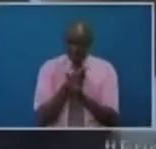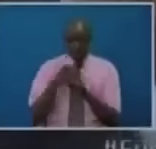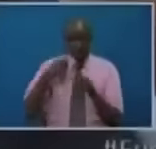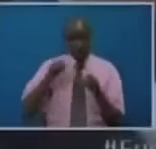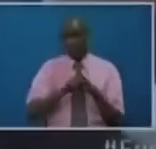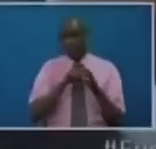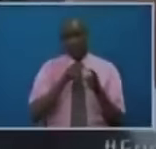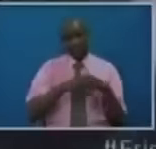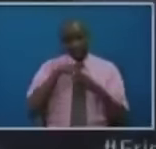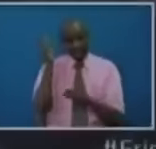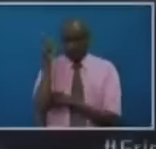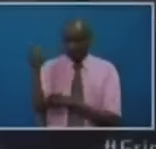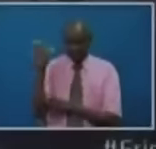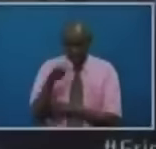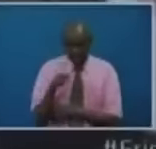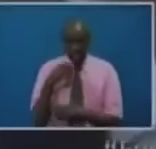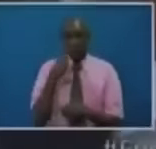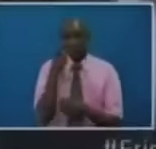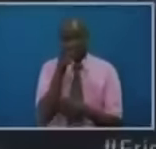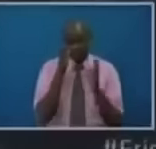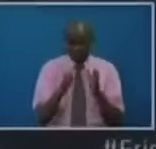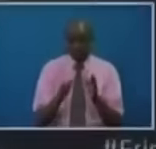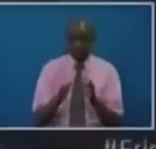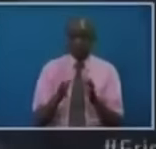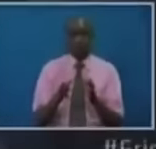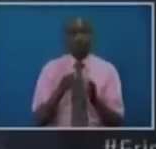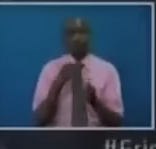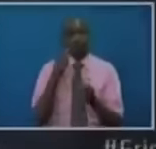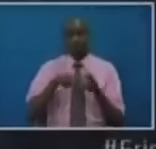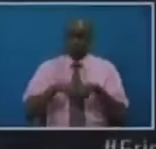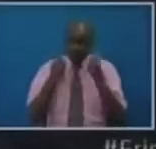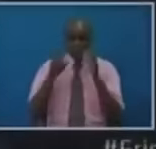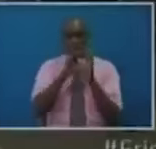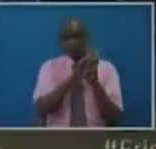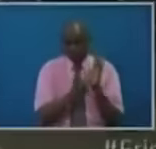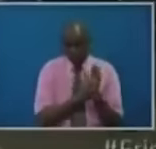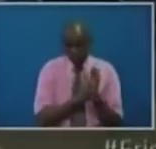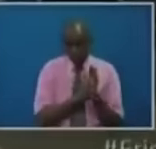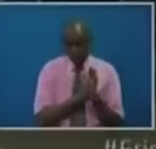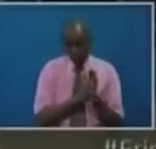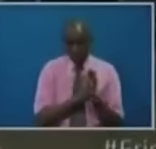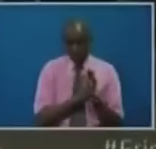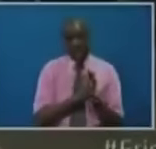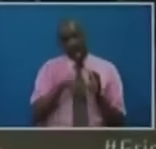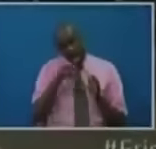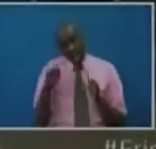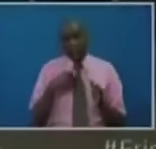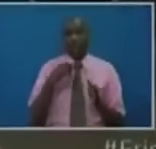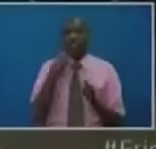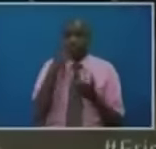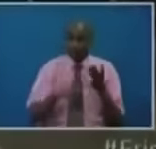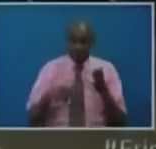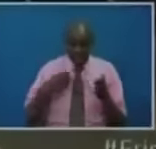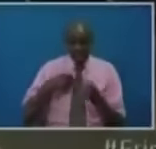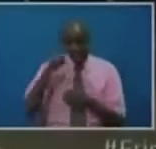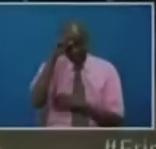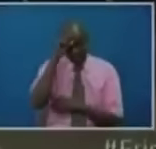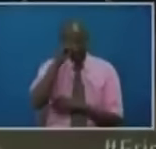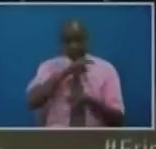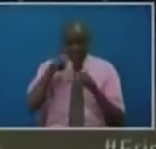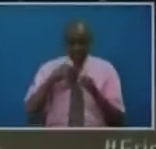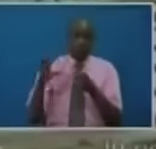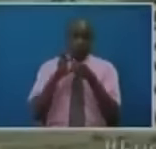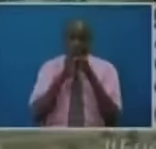that Nkurunziza's bid to run for office had violated the constitution, with some calling for the formation of a government of